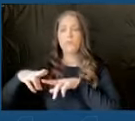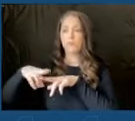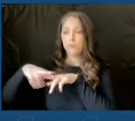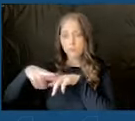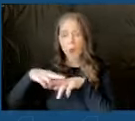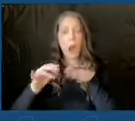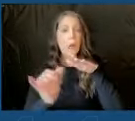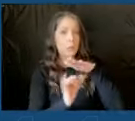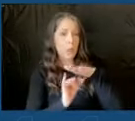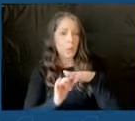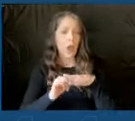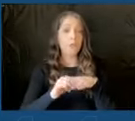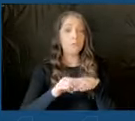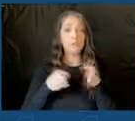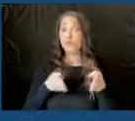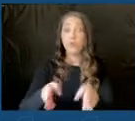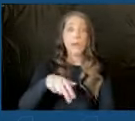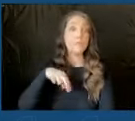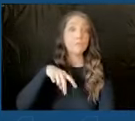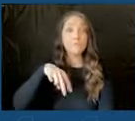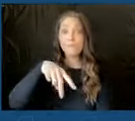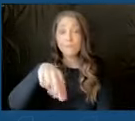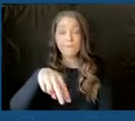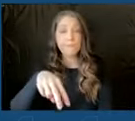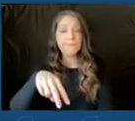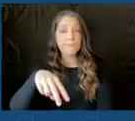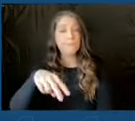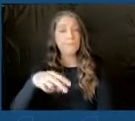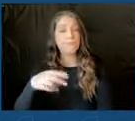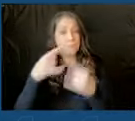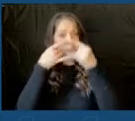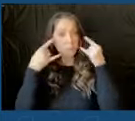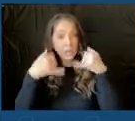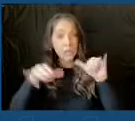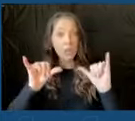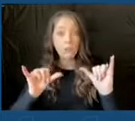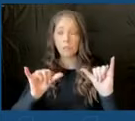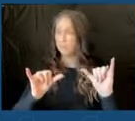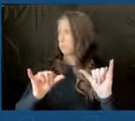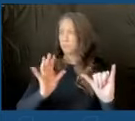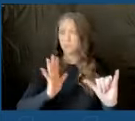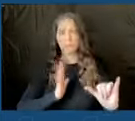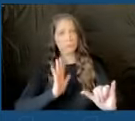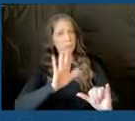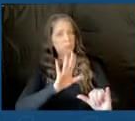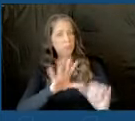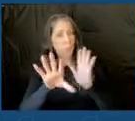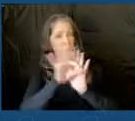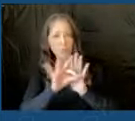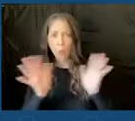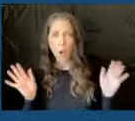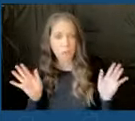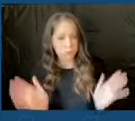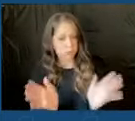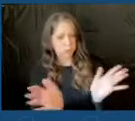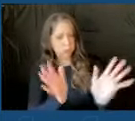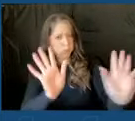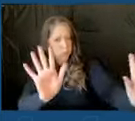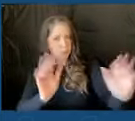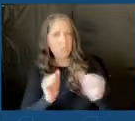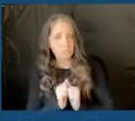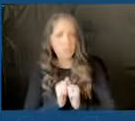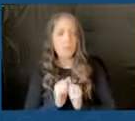of Manhattan almost every day, and I see people still wearing them. That is their choice. We encourage them to do that. So these are encouraged but optional.